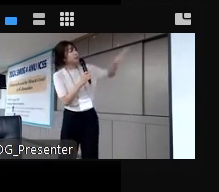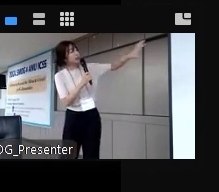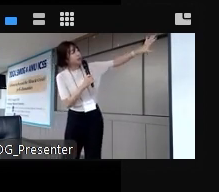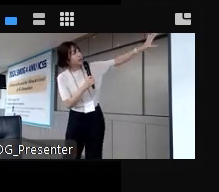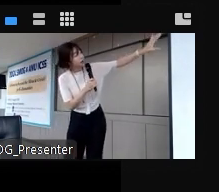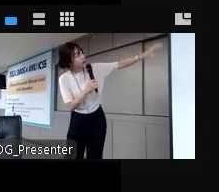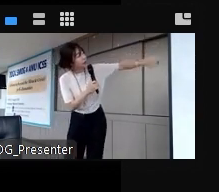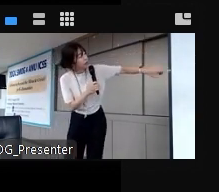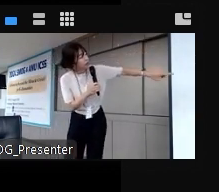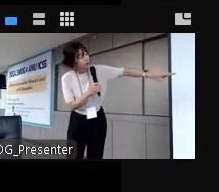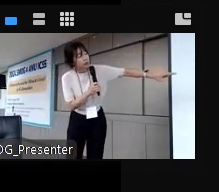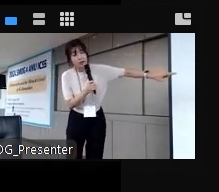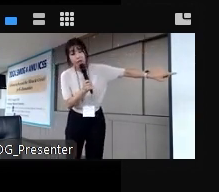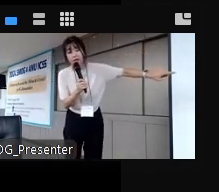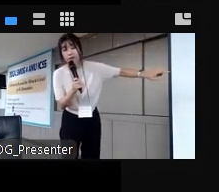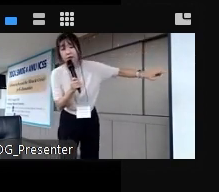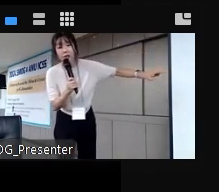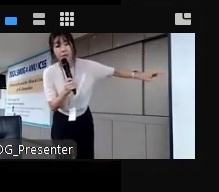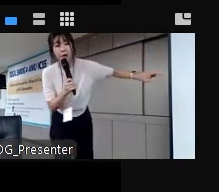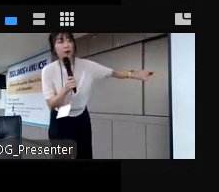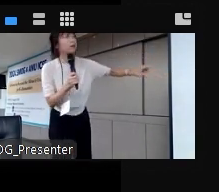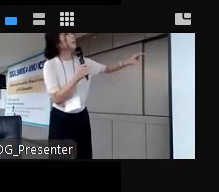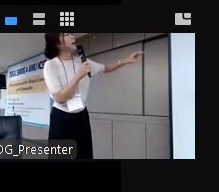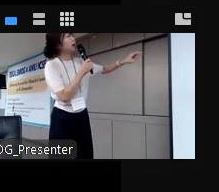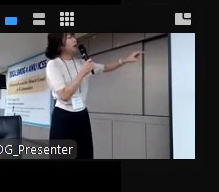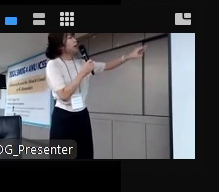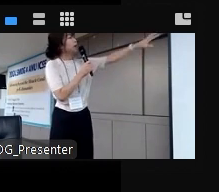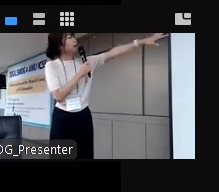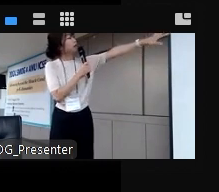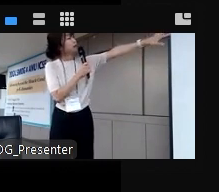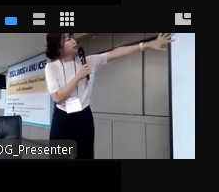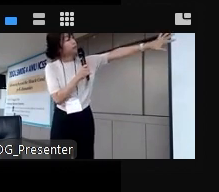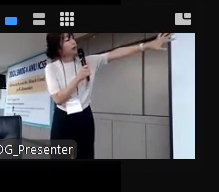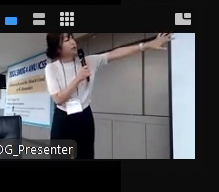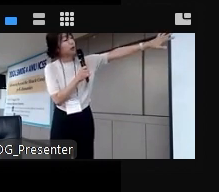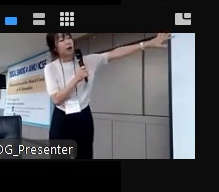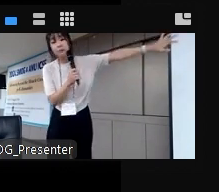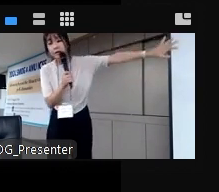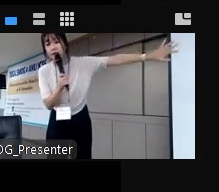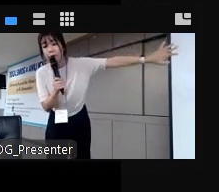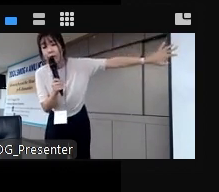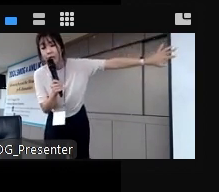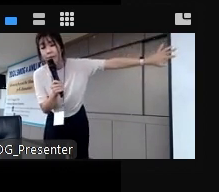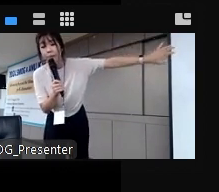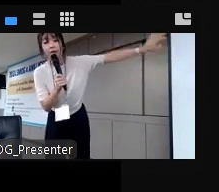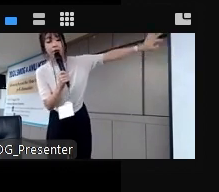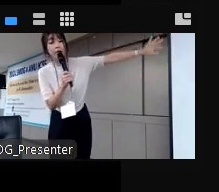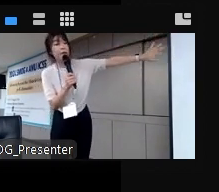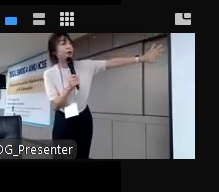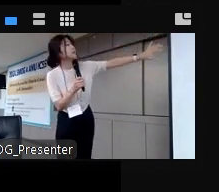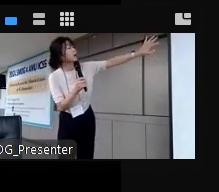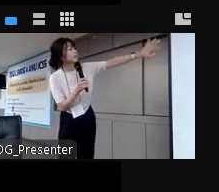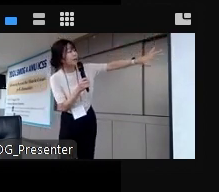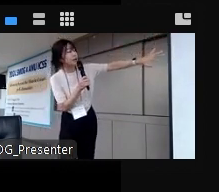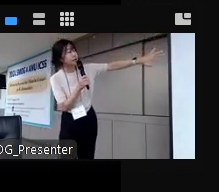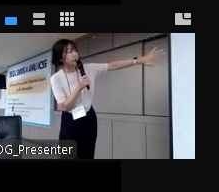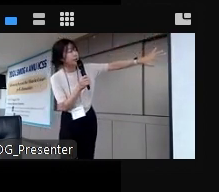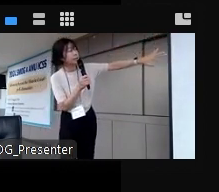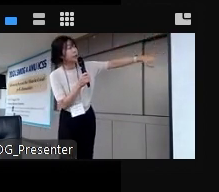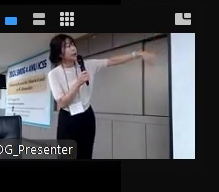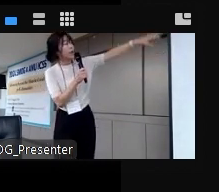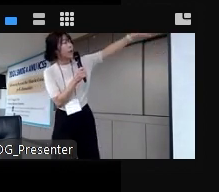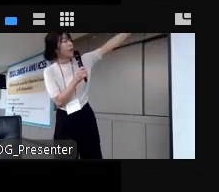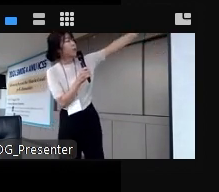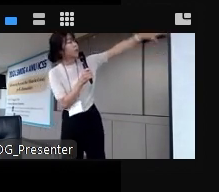is the legends are very small, but the blue bars are plus locus, gray bars are minus